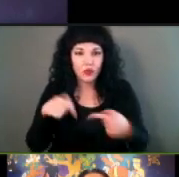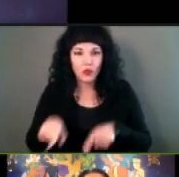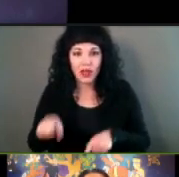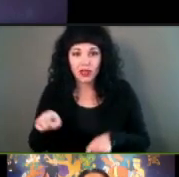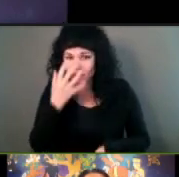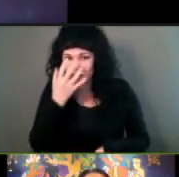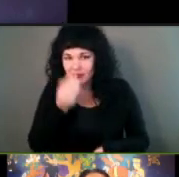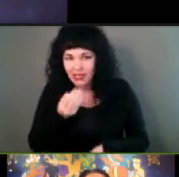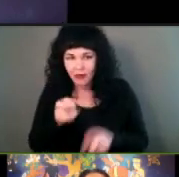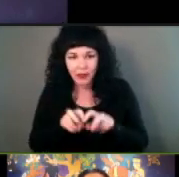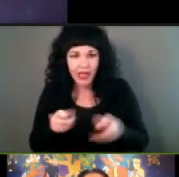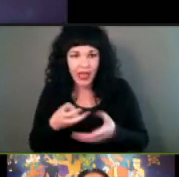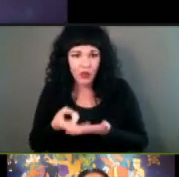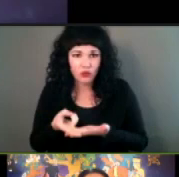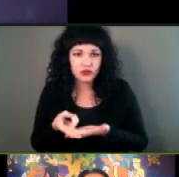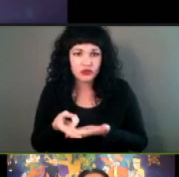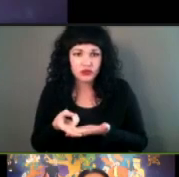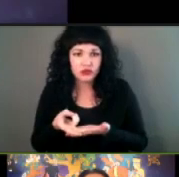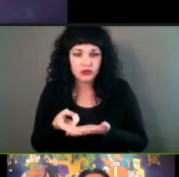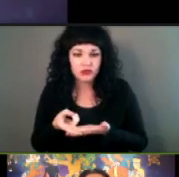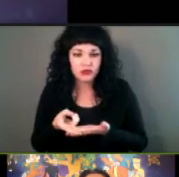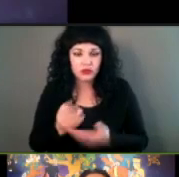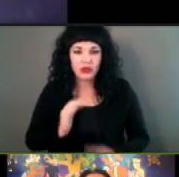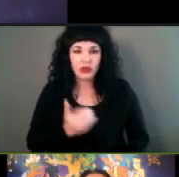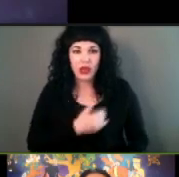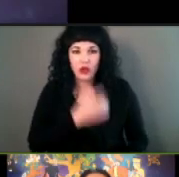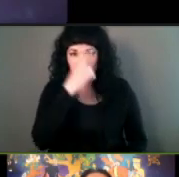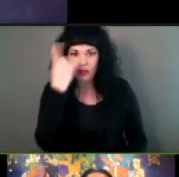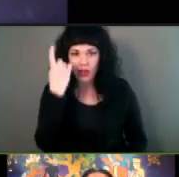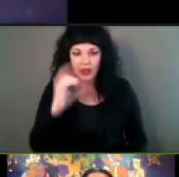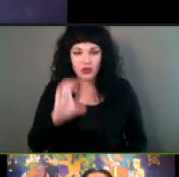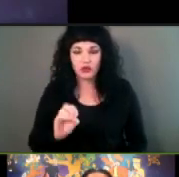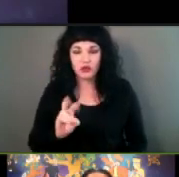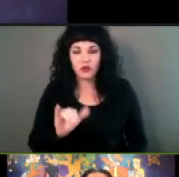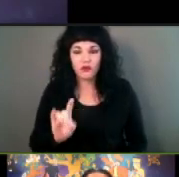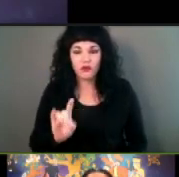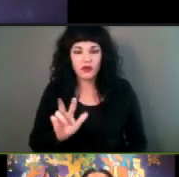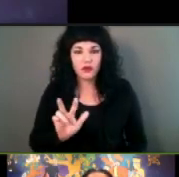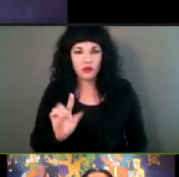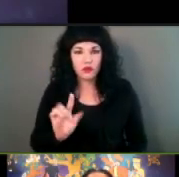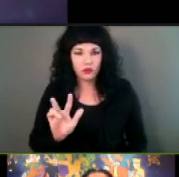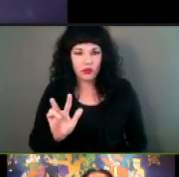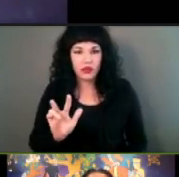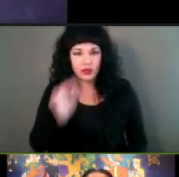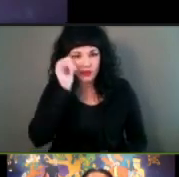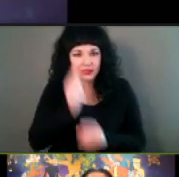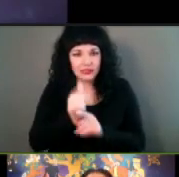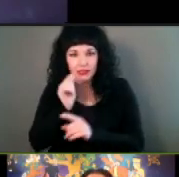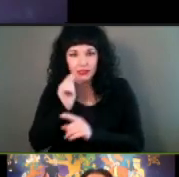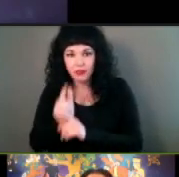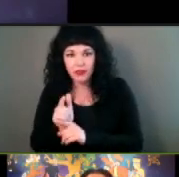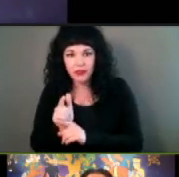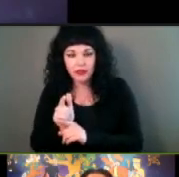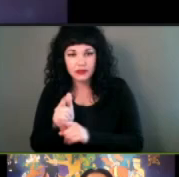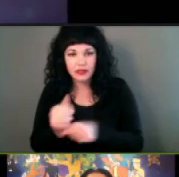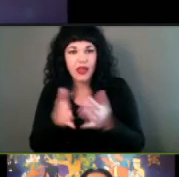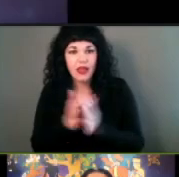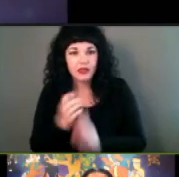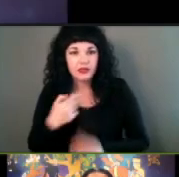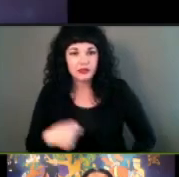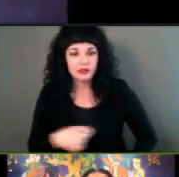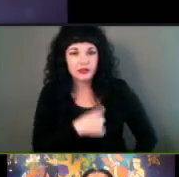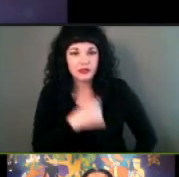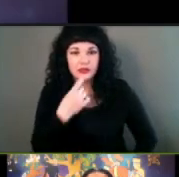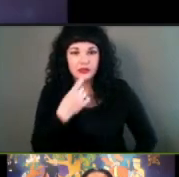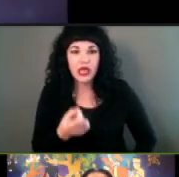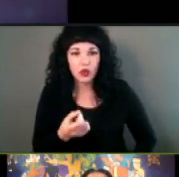Now, our Black COVID313 siblings have also asked us to tell you to do one more thing.